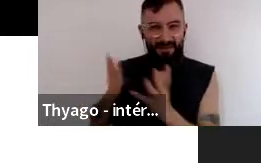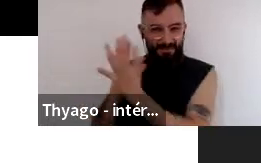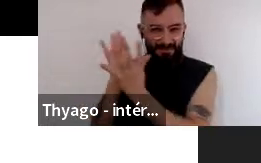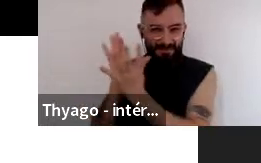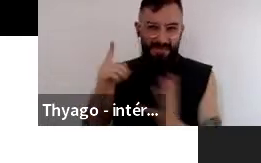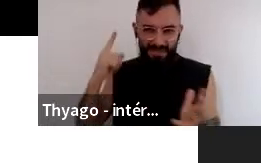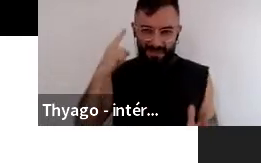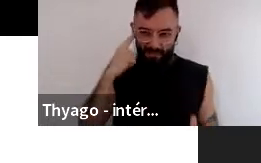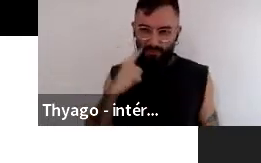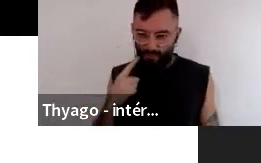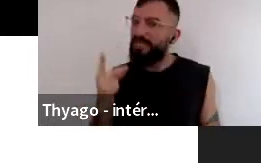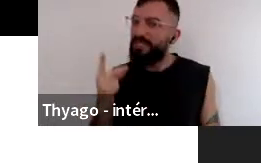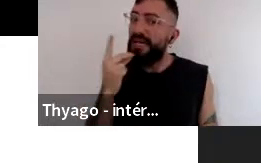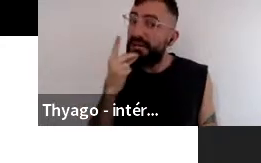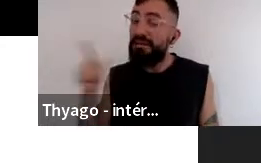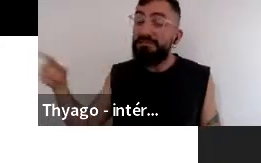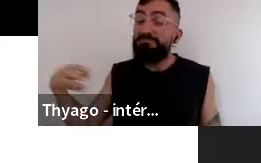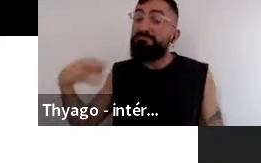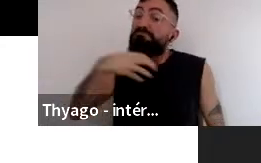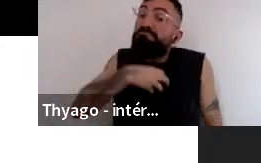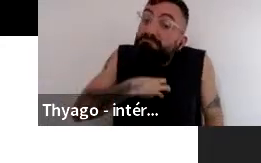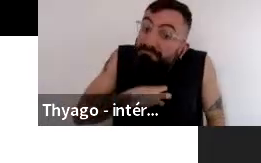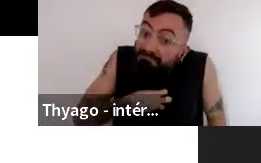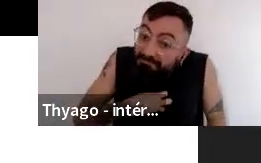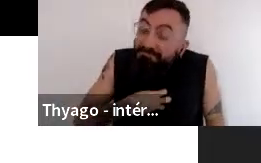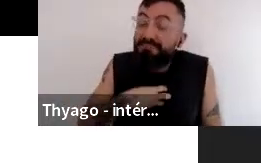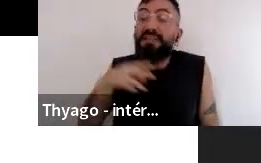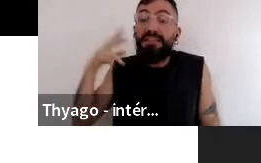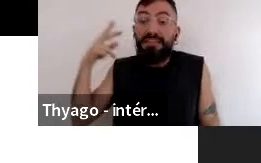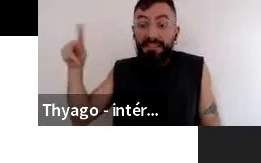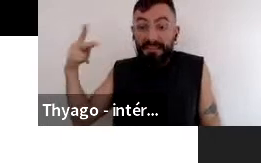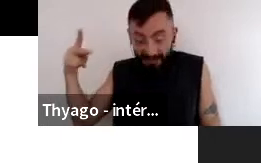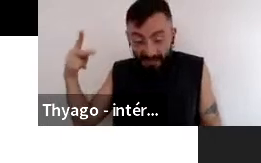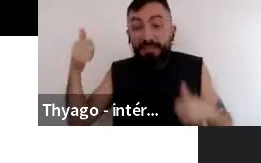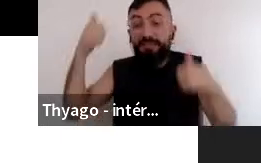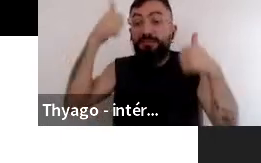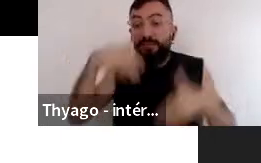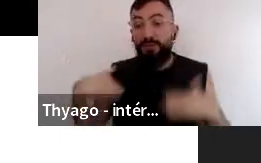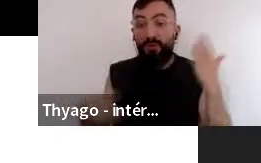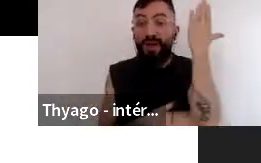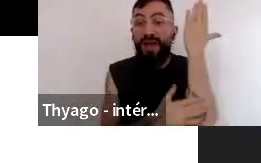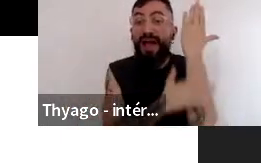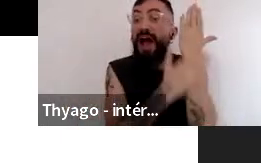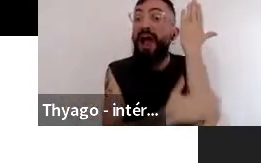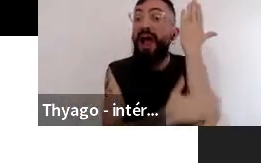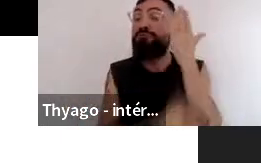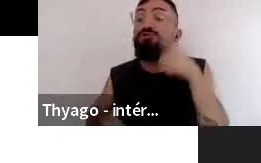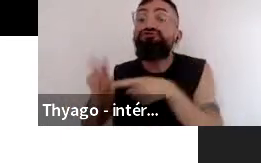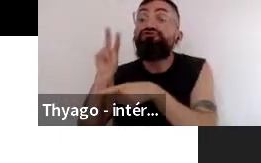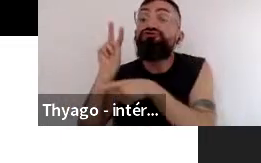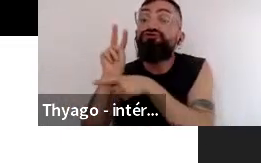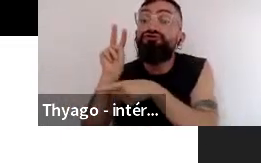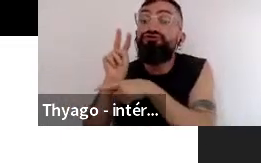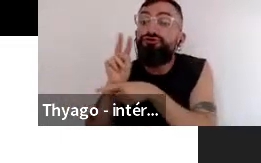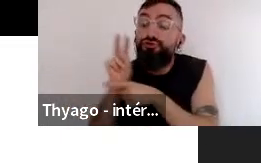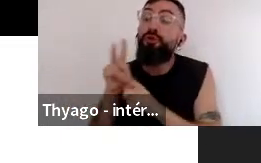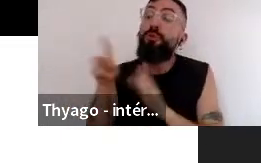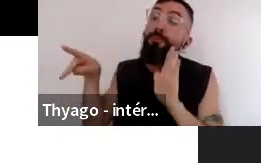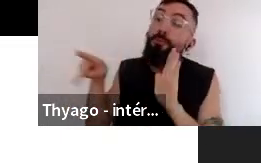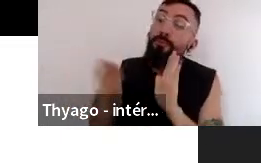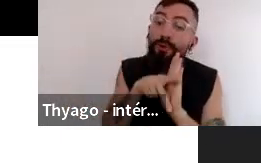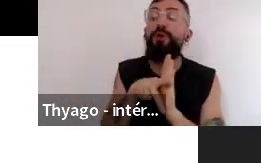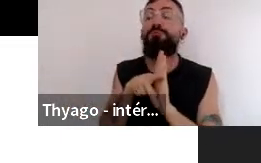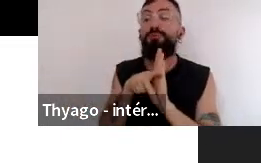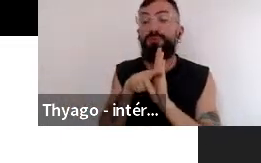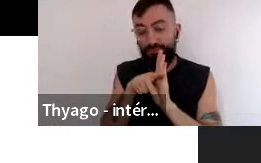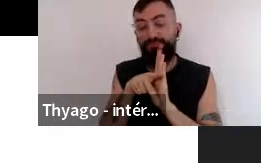Ferreira's intuition, the forearm represents a type of